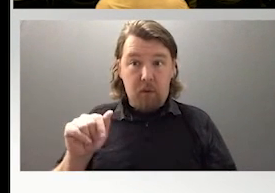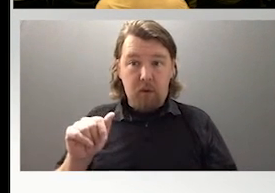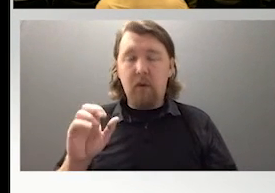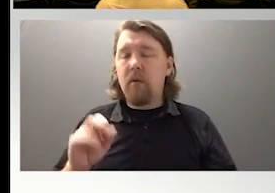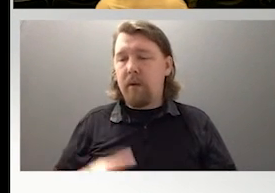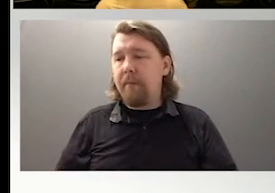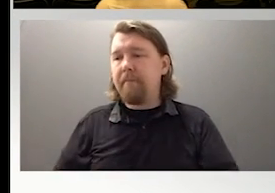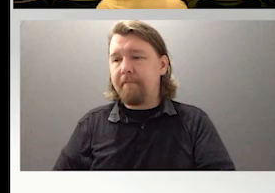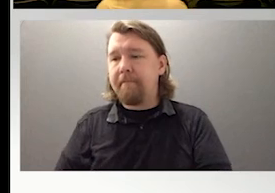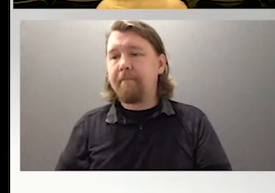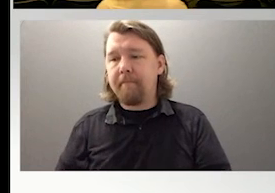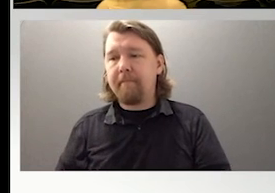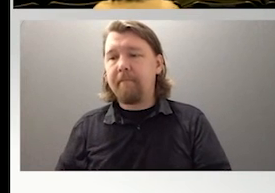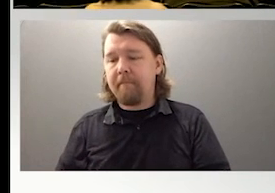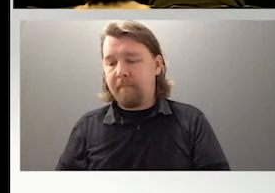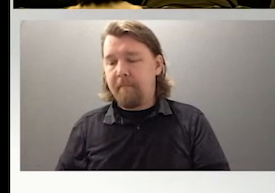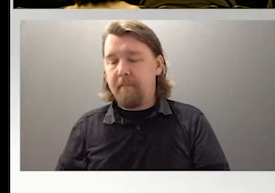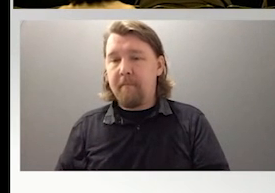Okay.